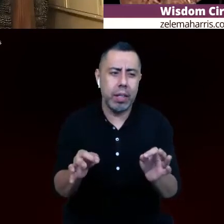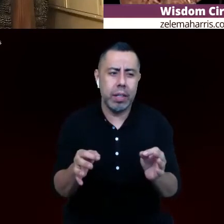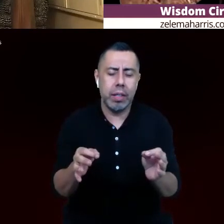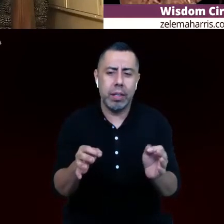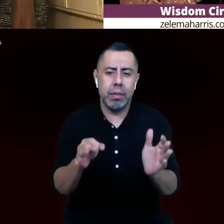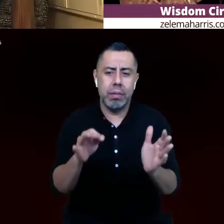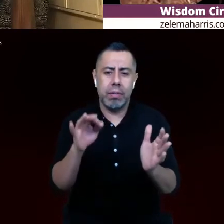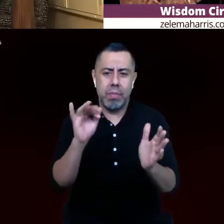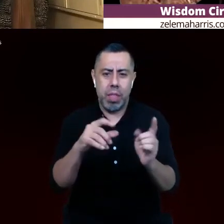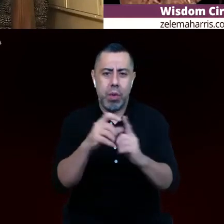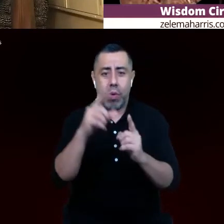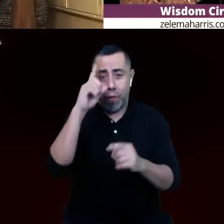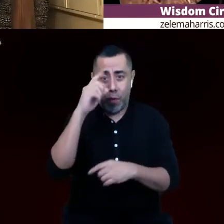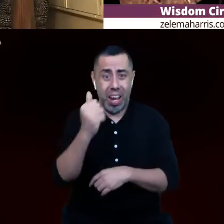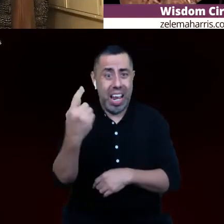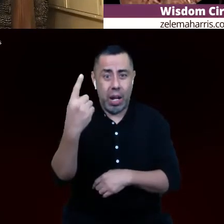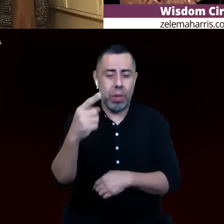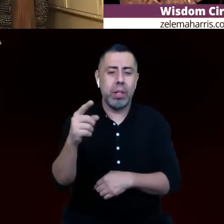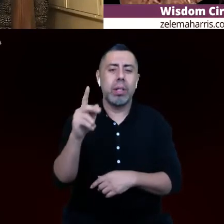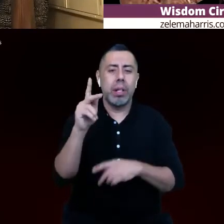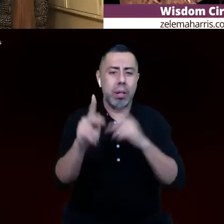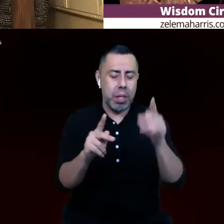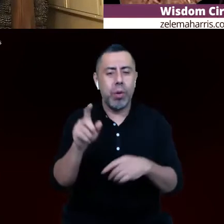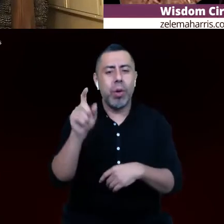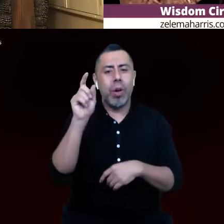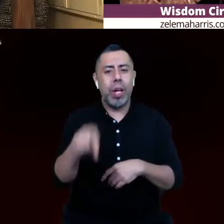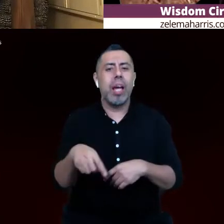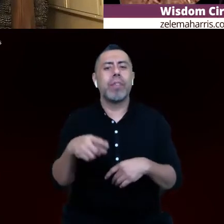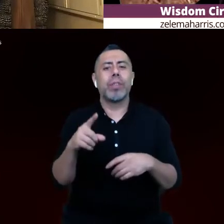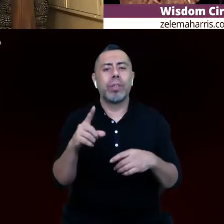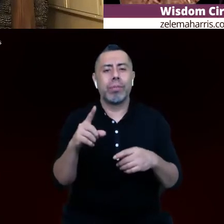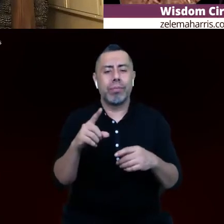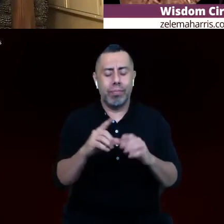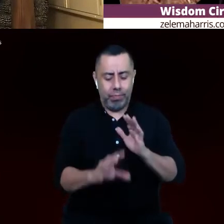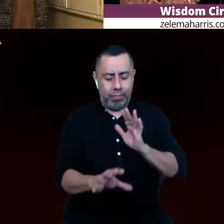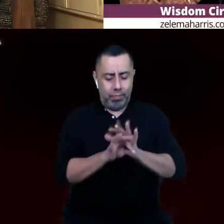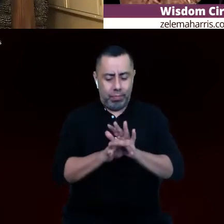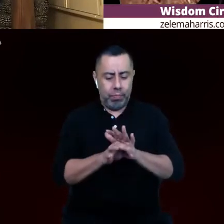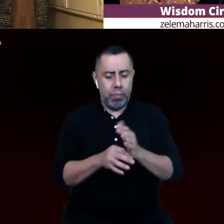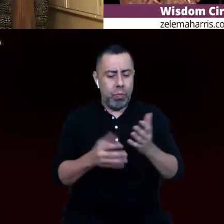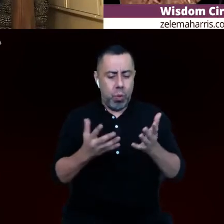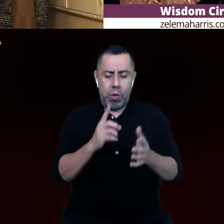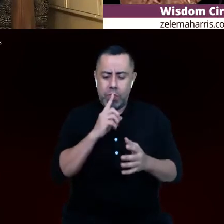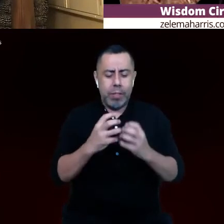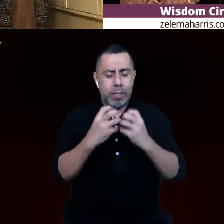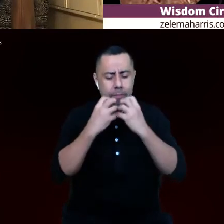anyone. They have to define what matters to them.